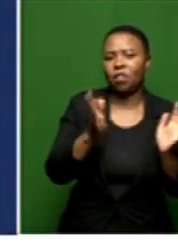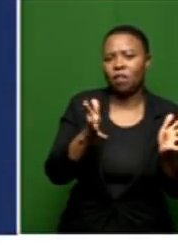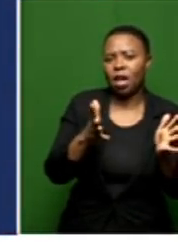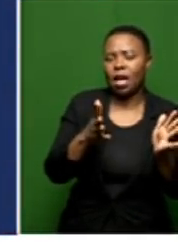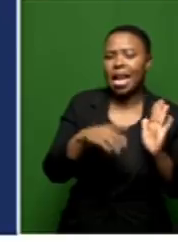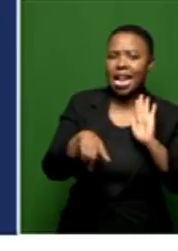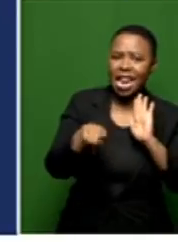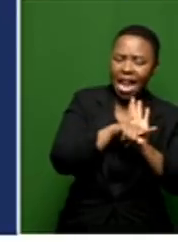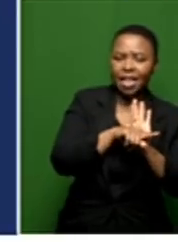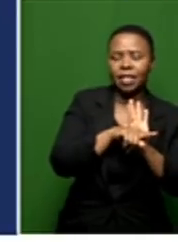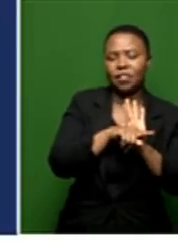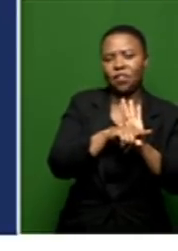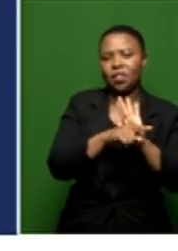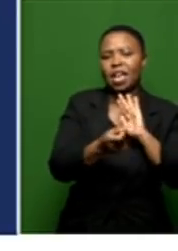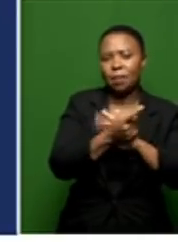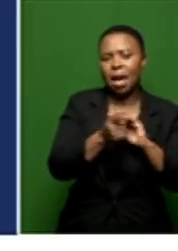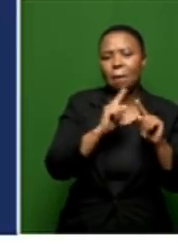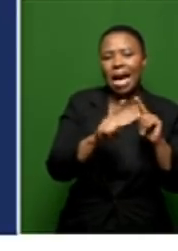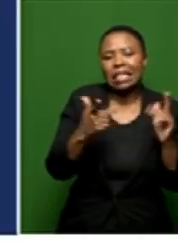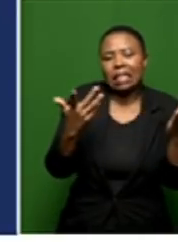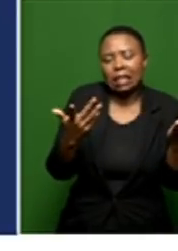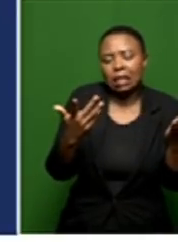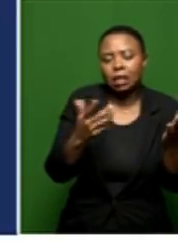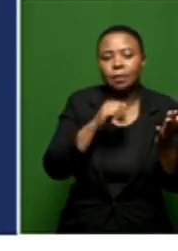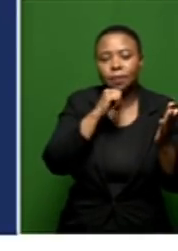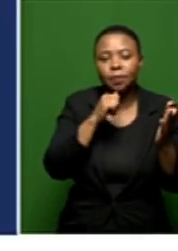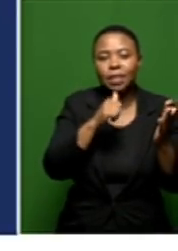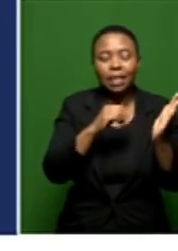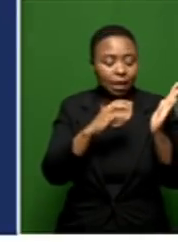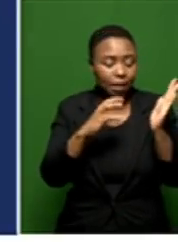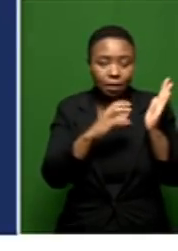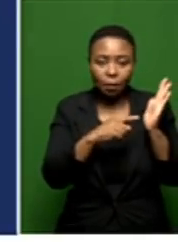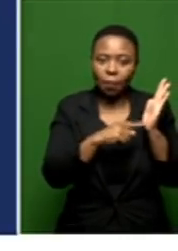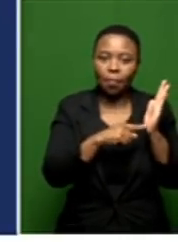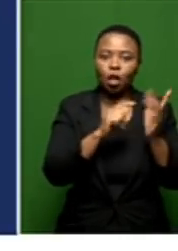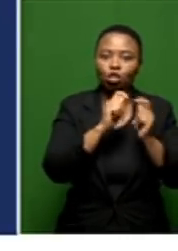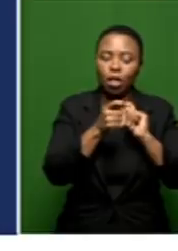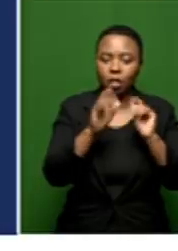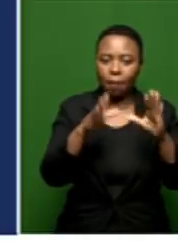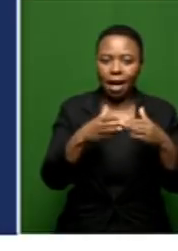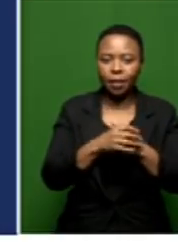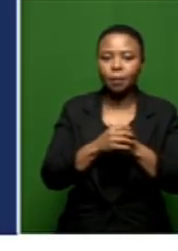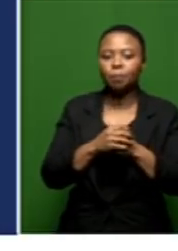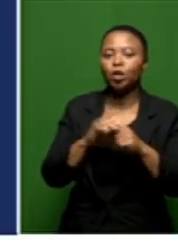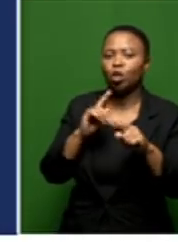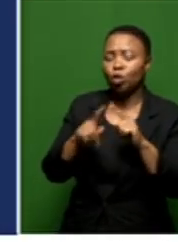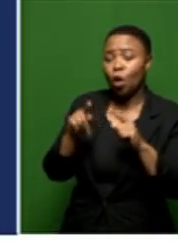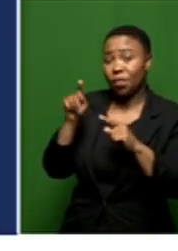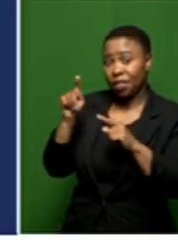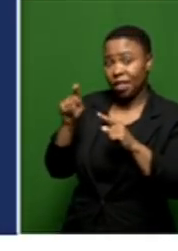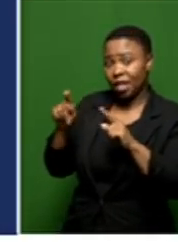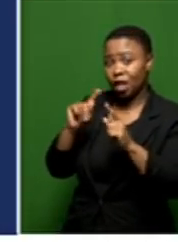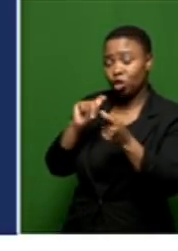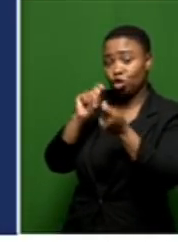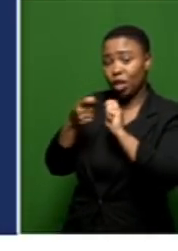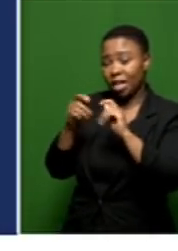political party, that they couldn't be. The Change Party did put something first. I don't know what that is. I am